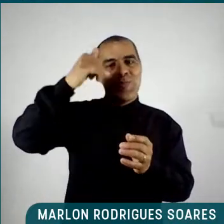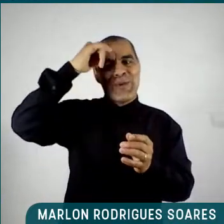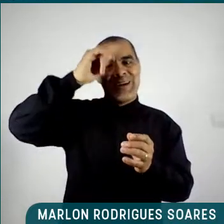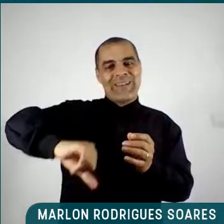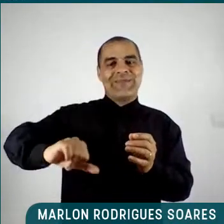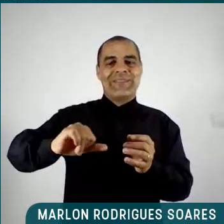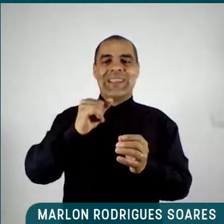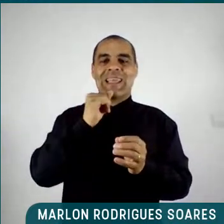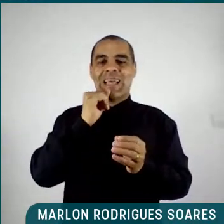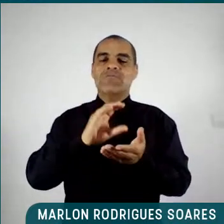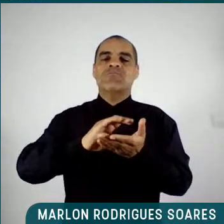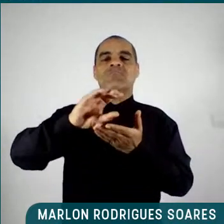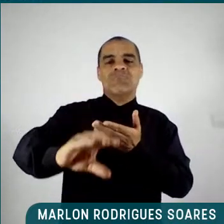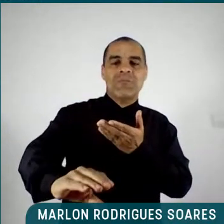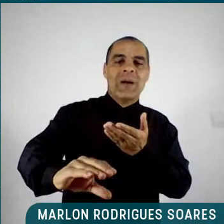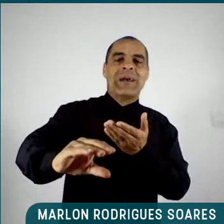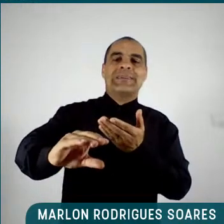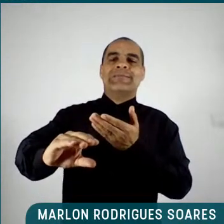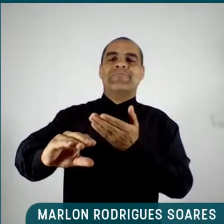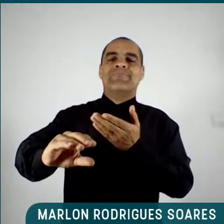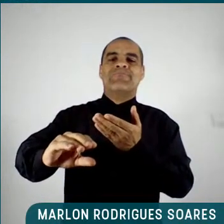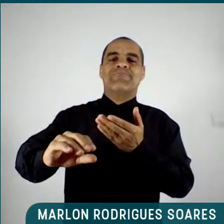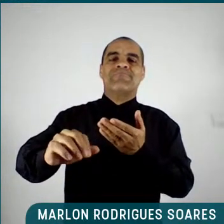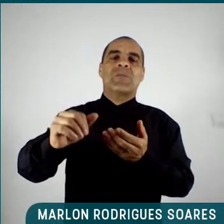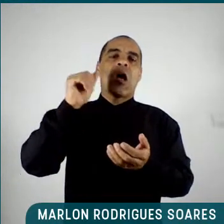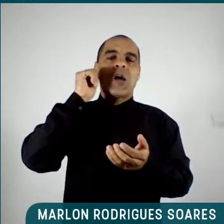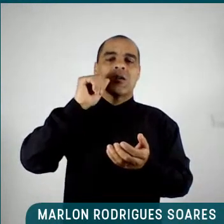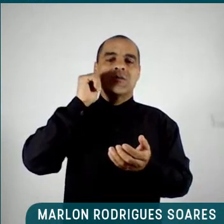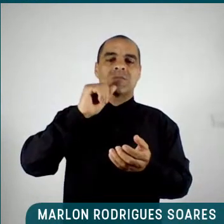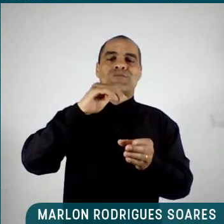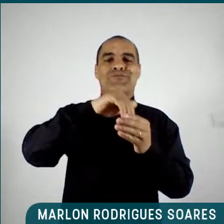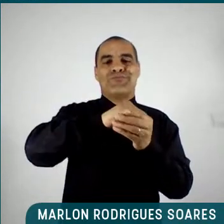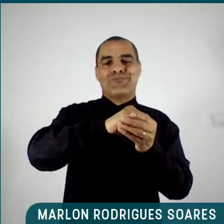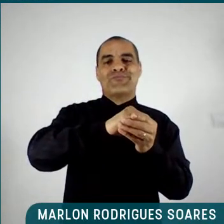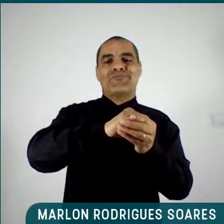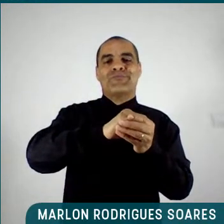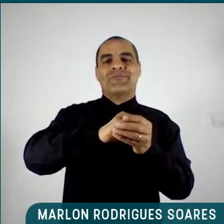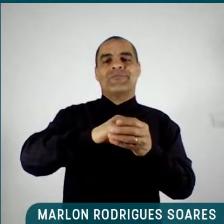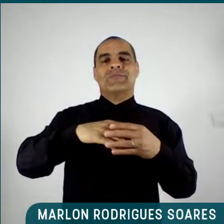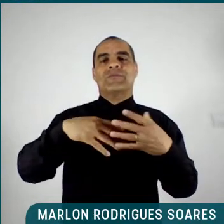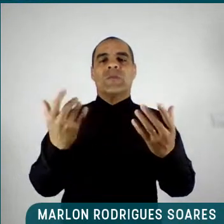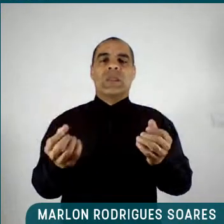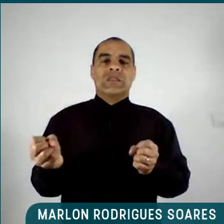is recruited into politics. And actually, like we saw